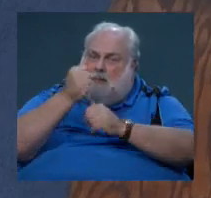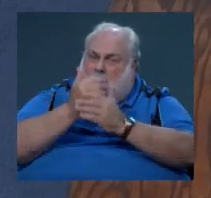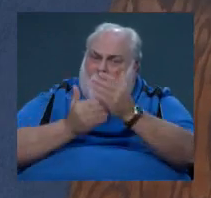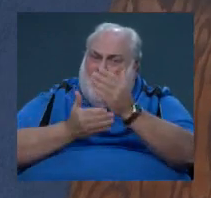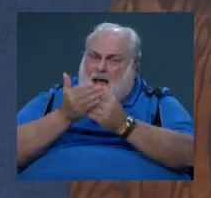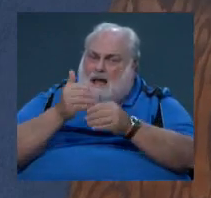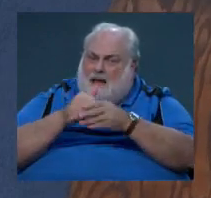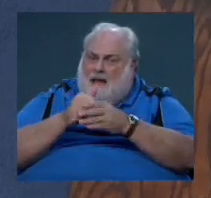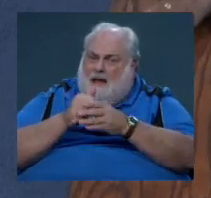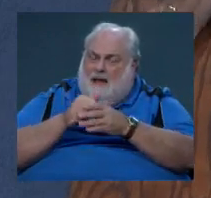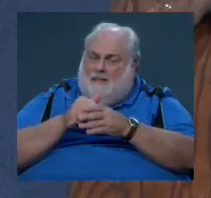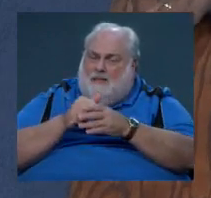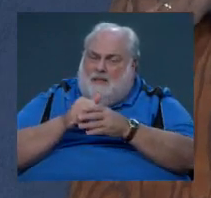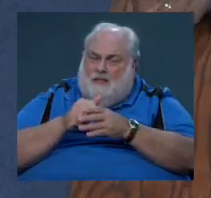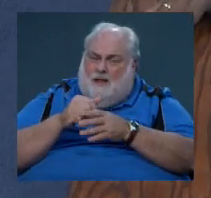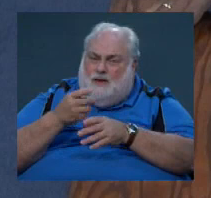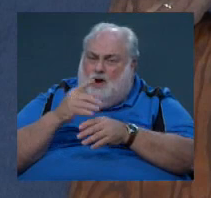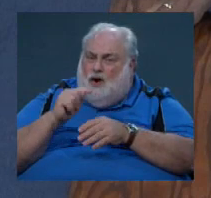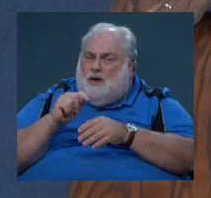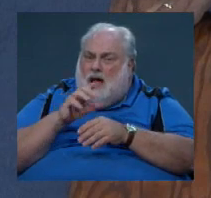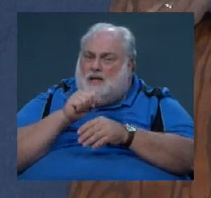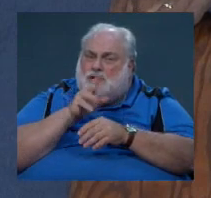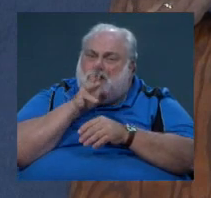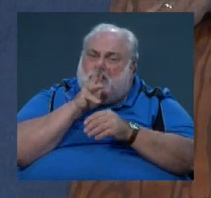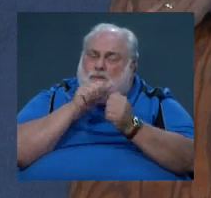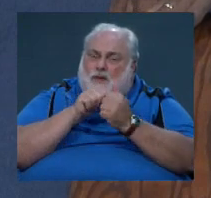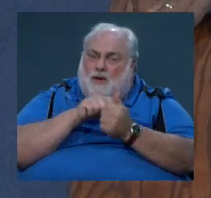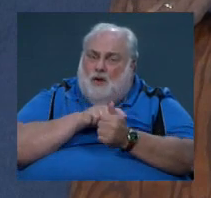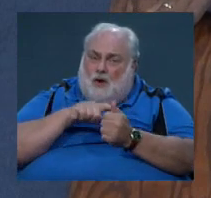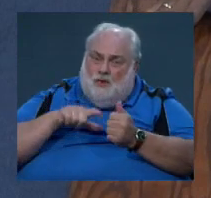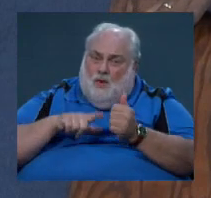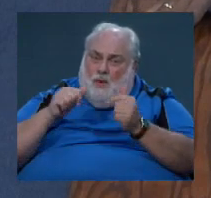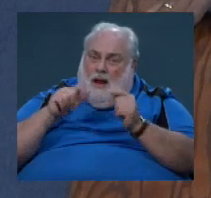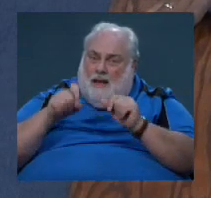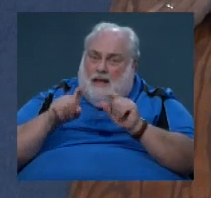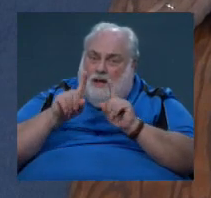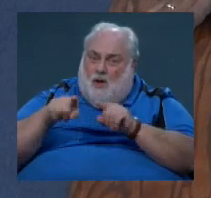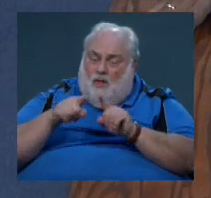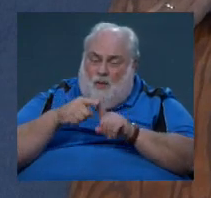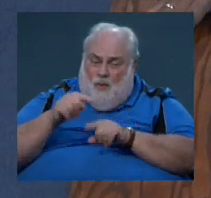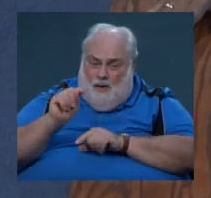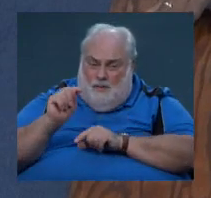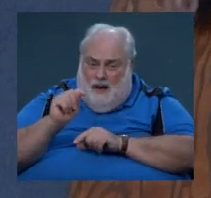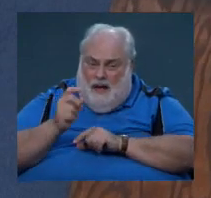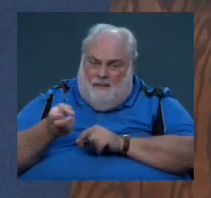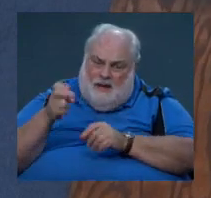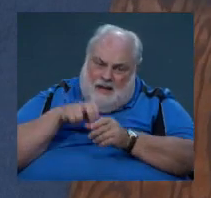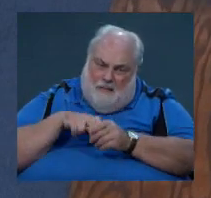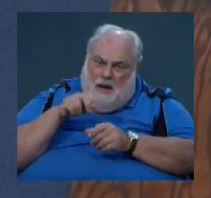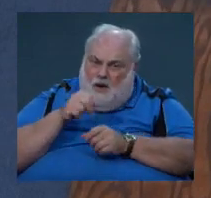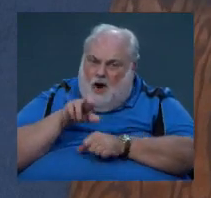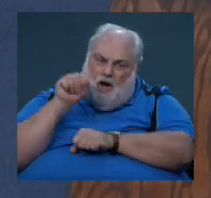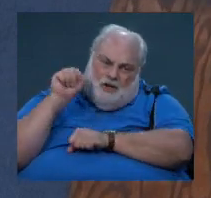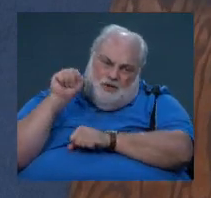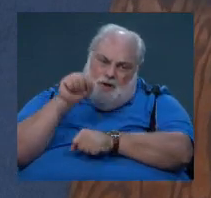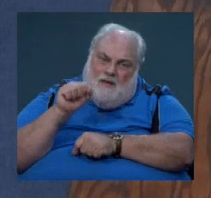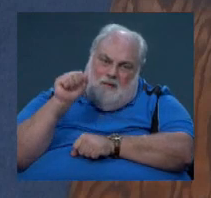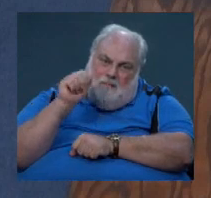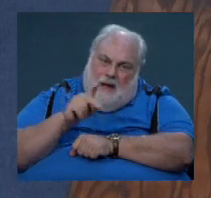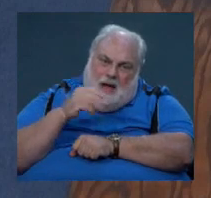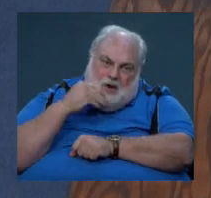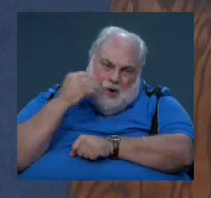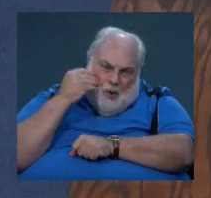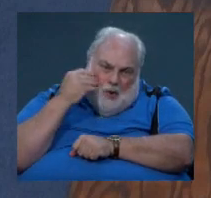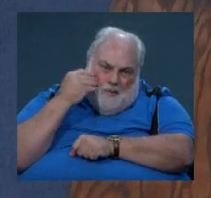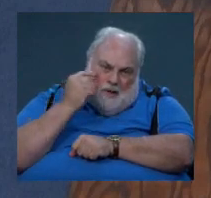hands in the dirt and just talk to the Lord. So when I need to go to the restroom, I don't need to get in my car and try to run